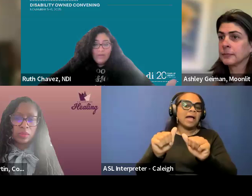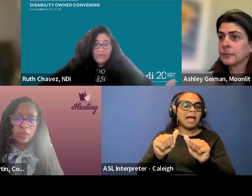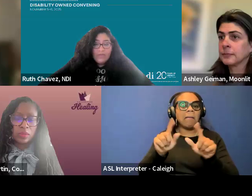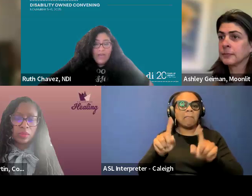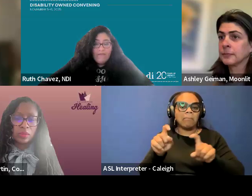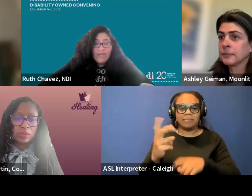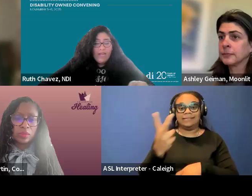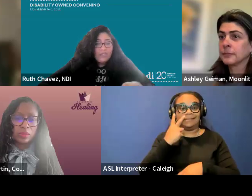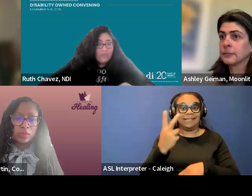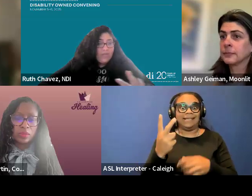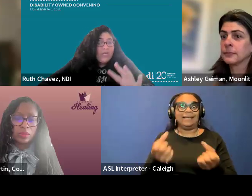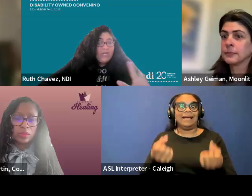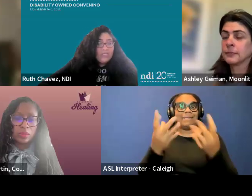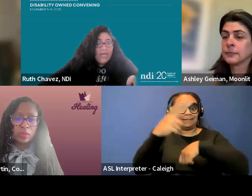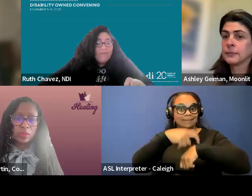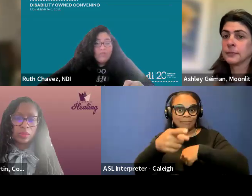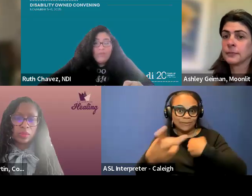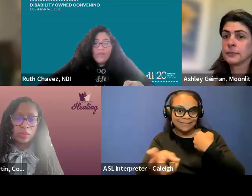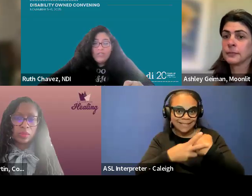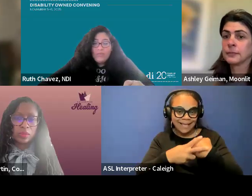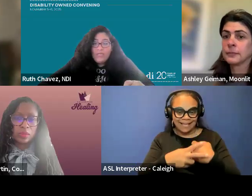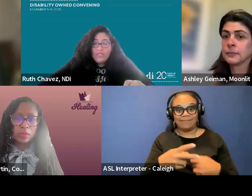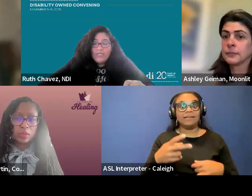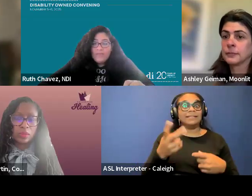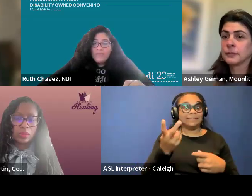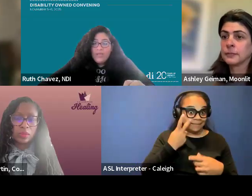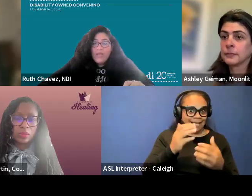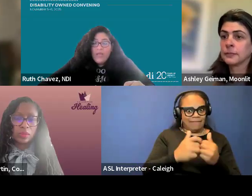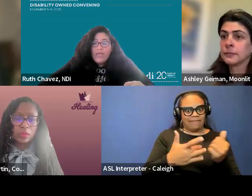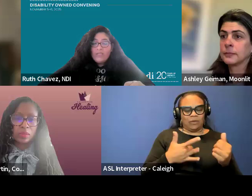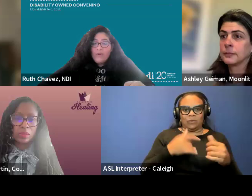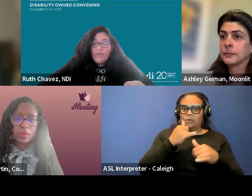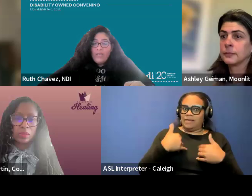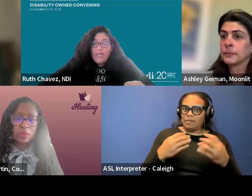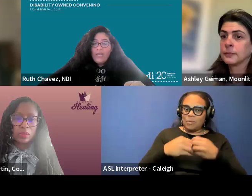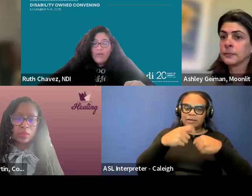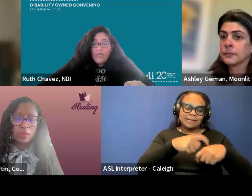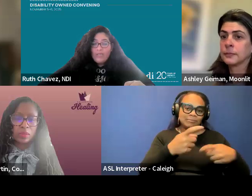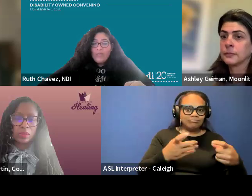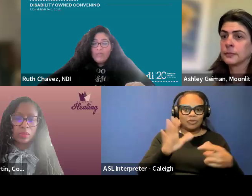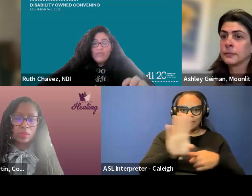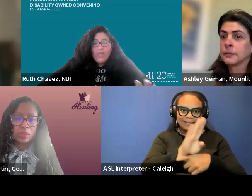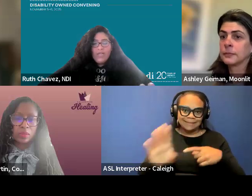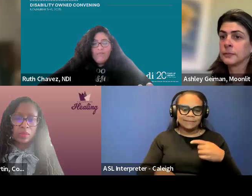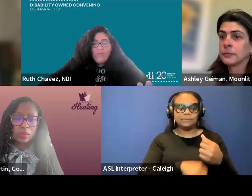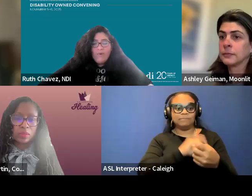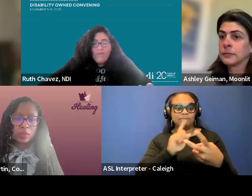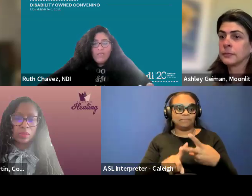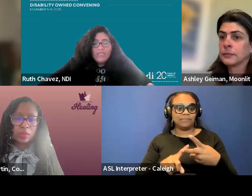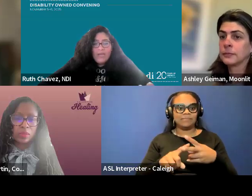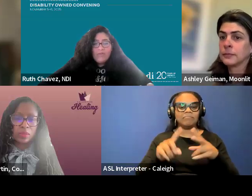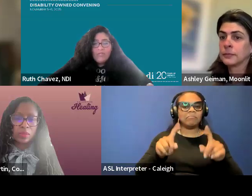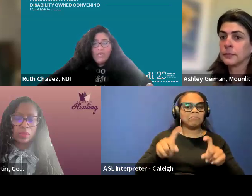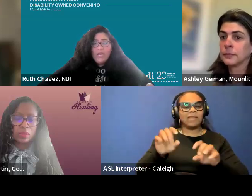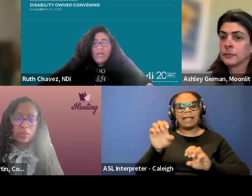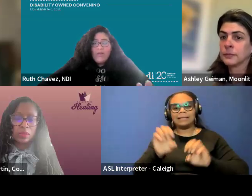it feels to have that extra time to manage your business. Experiment and iterate. So try different